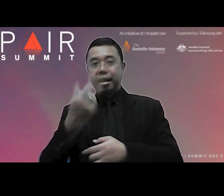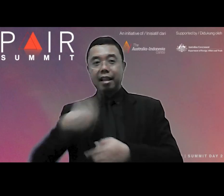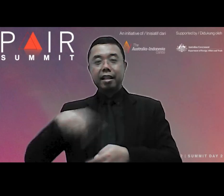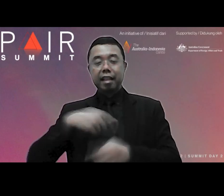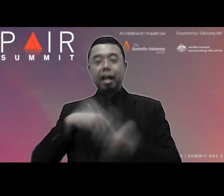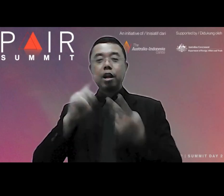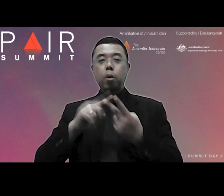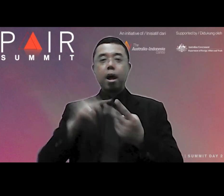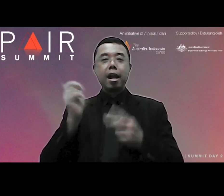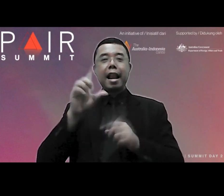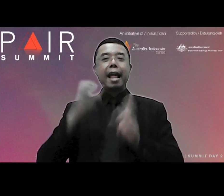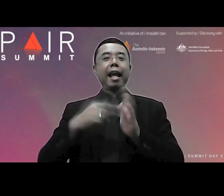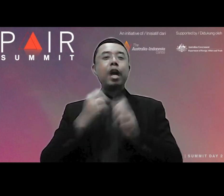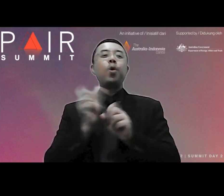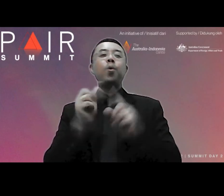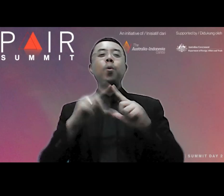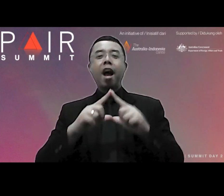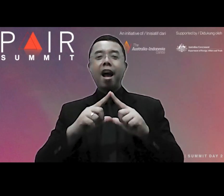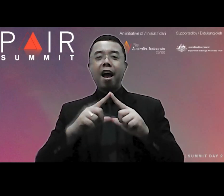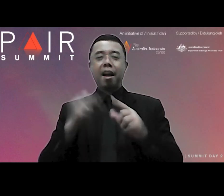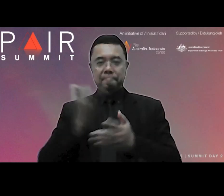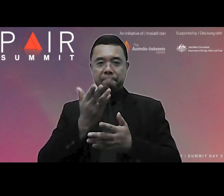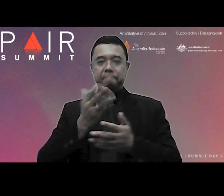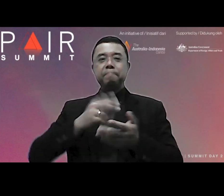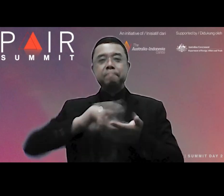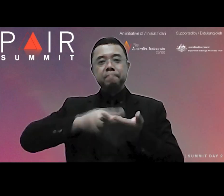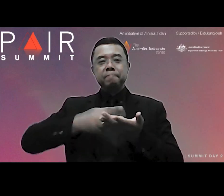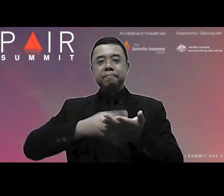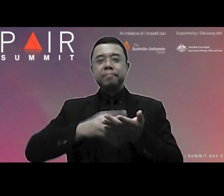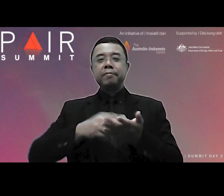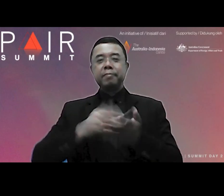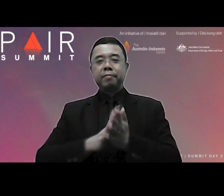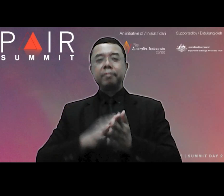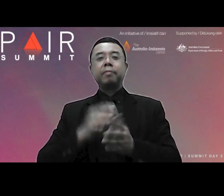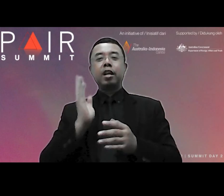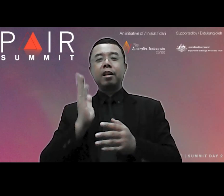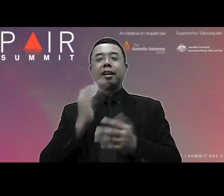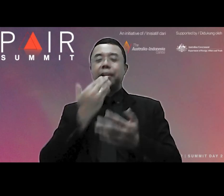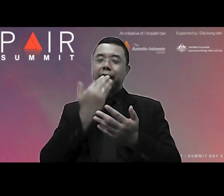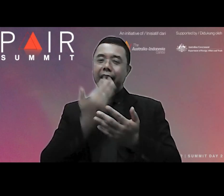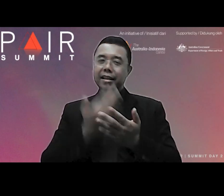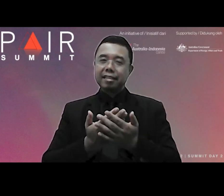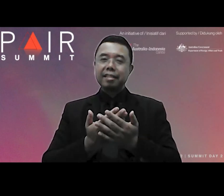our fabulous partners for these events. Thank you again for your time. I hope you have a wonderful